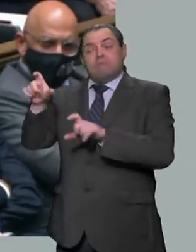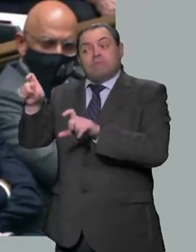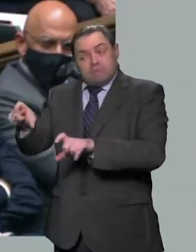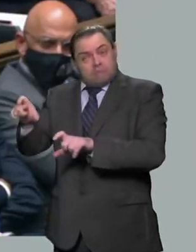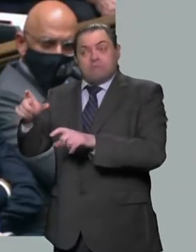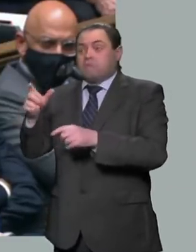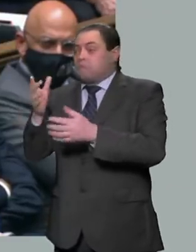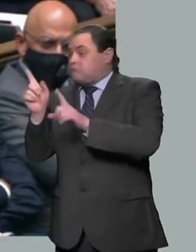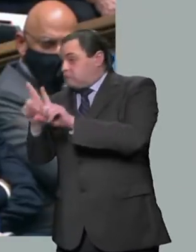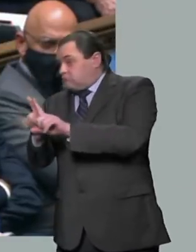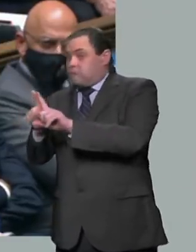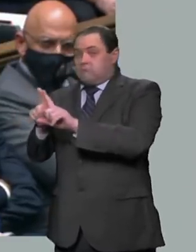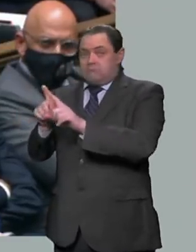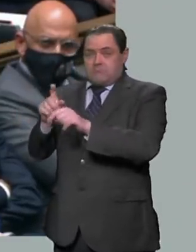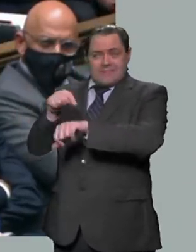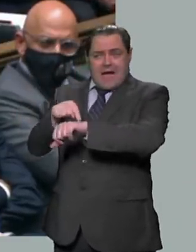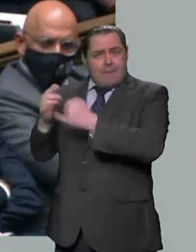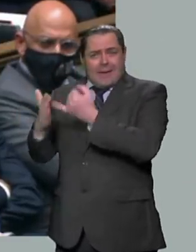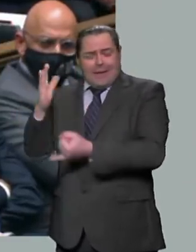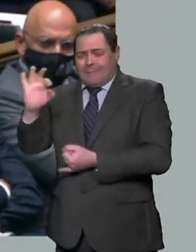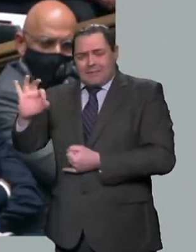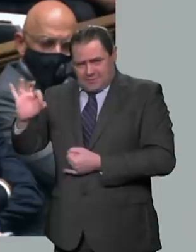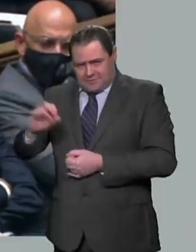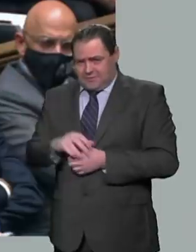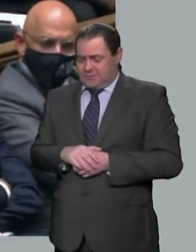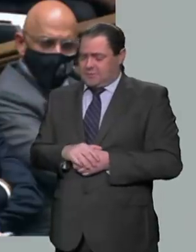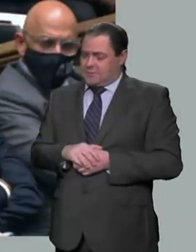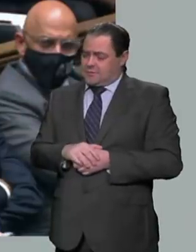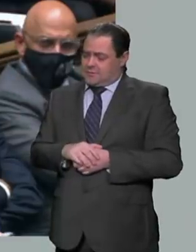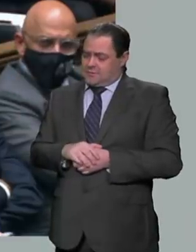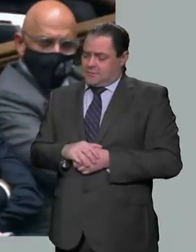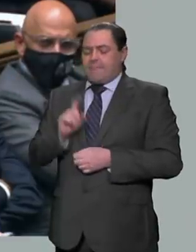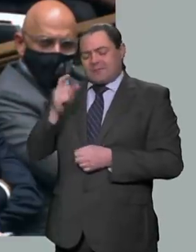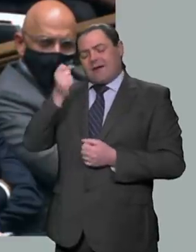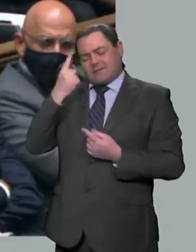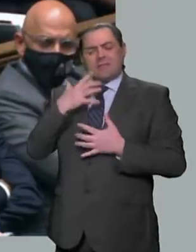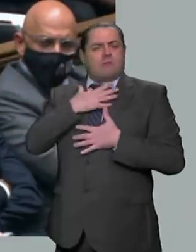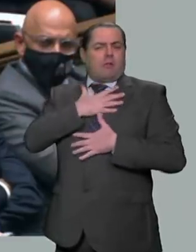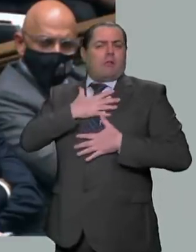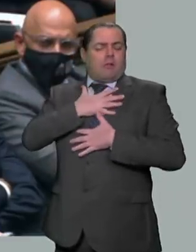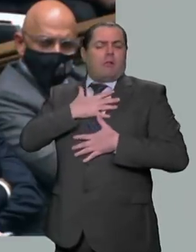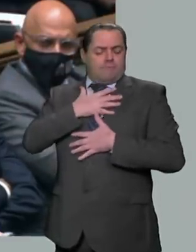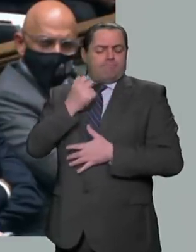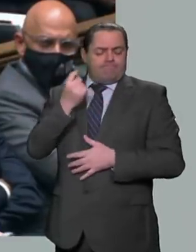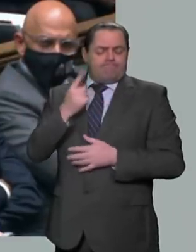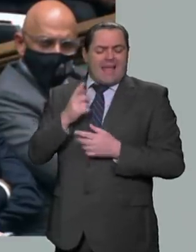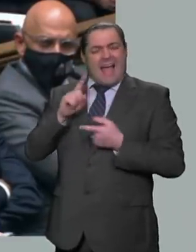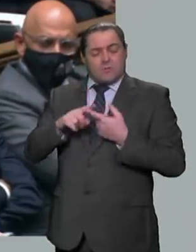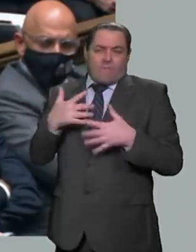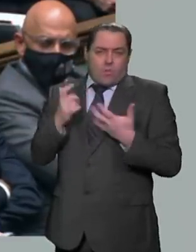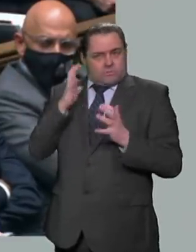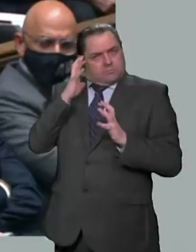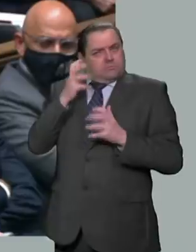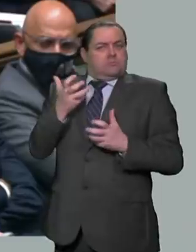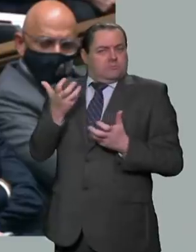those visits, Mr. Speaker. But I understand the particular distress and anxiety